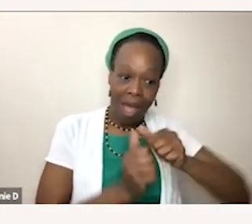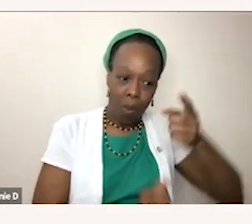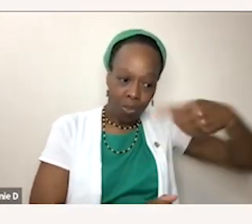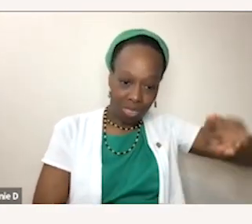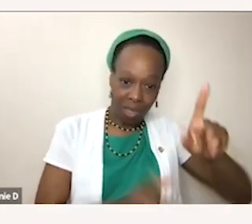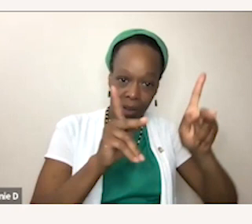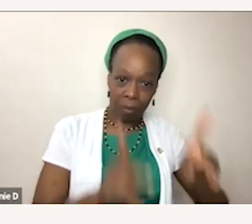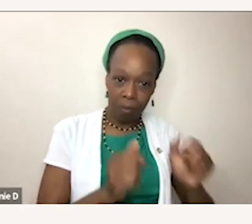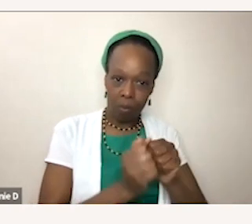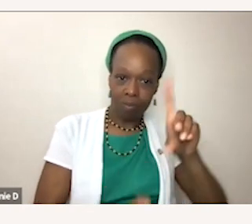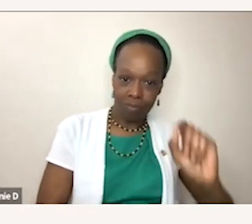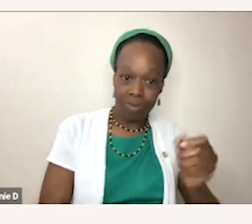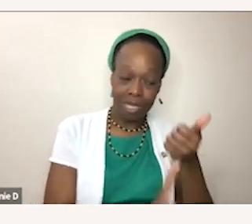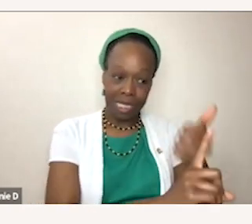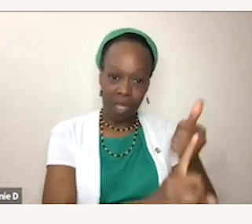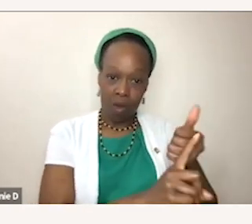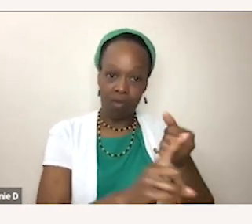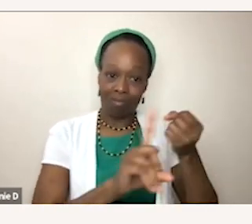and self-identify.